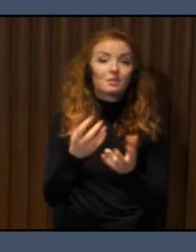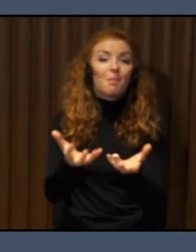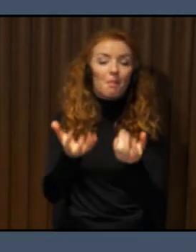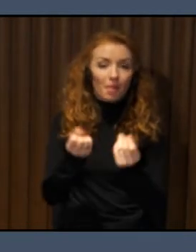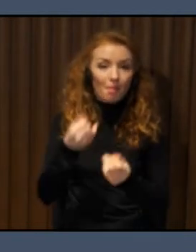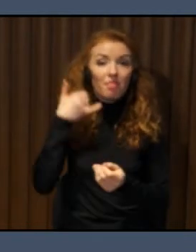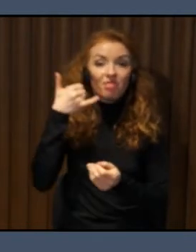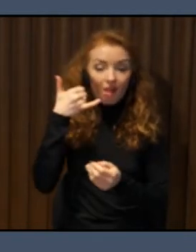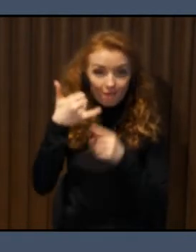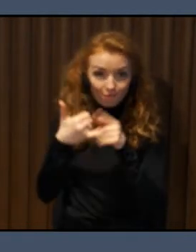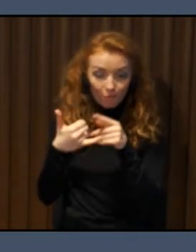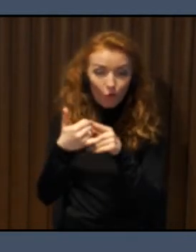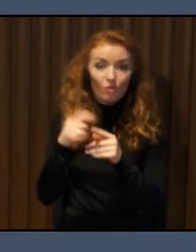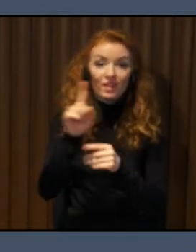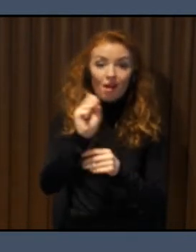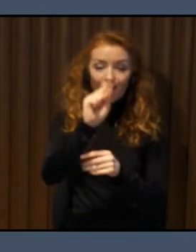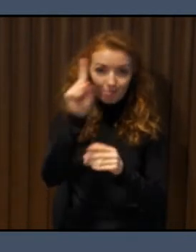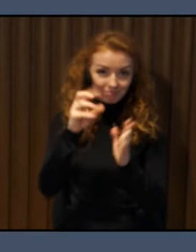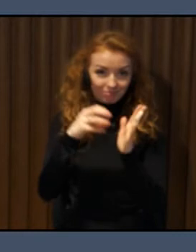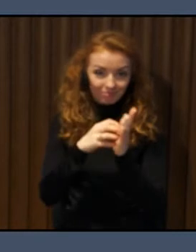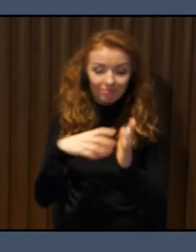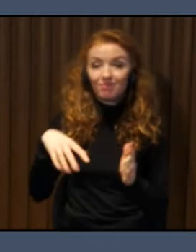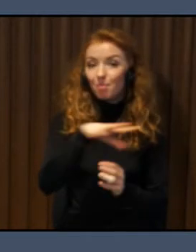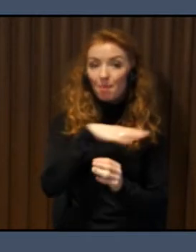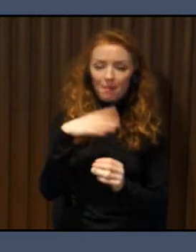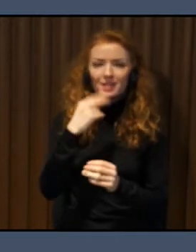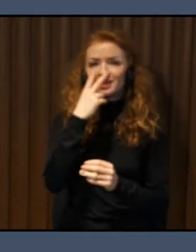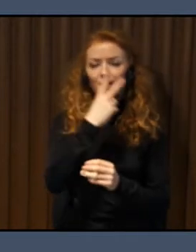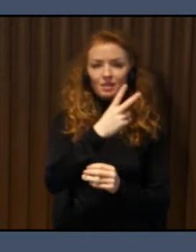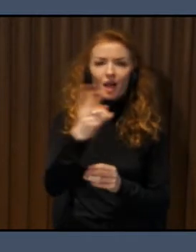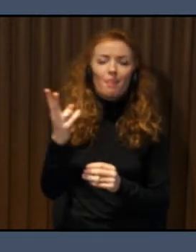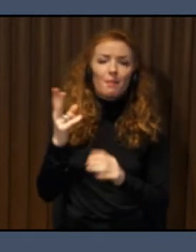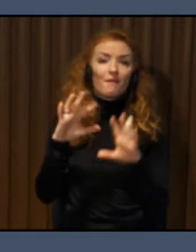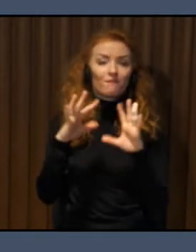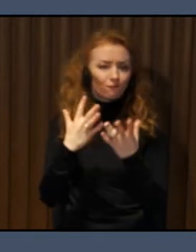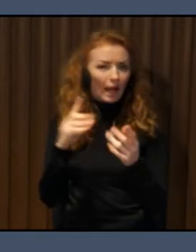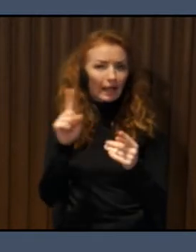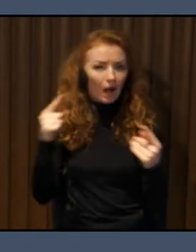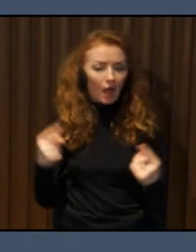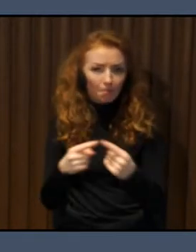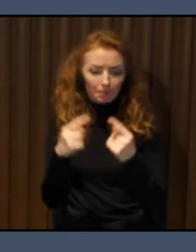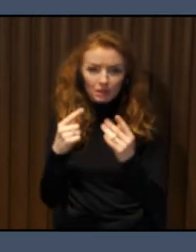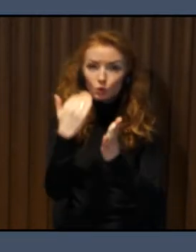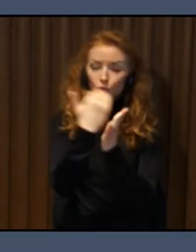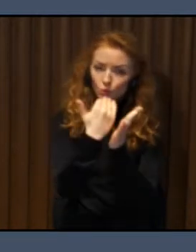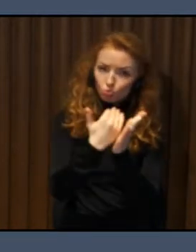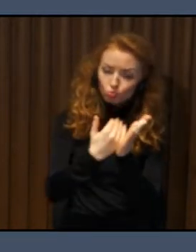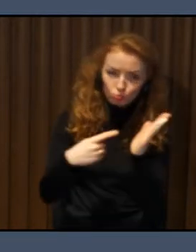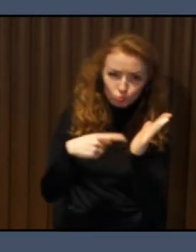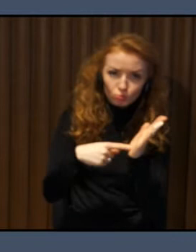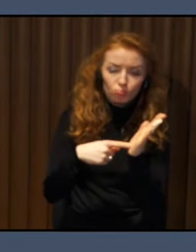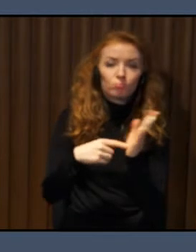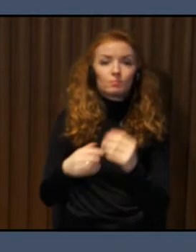all of the accessibility components, we check for the compliancy, if it comply or not comply to the